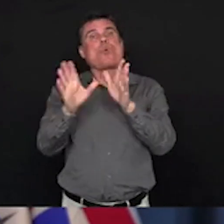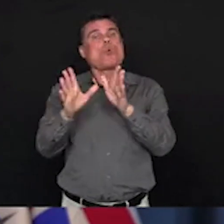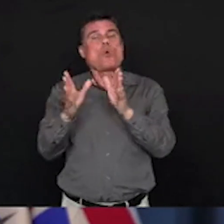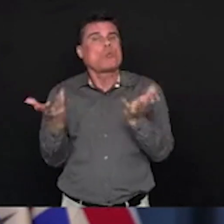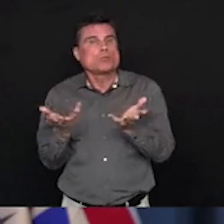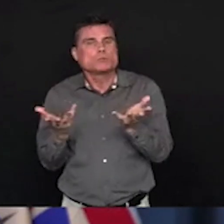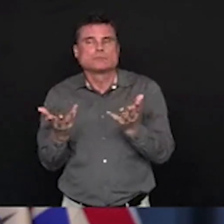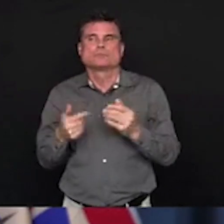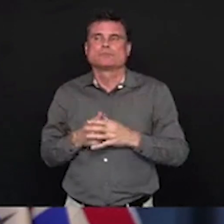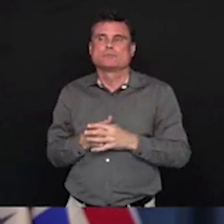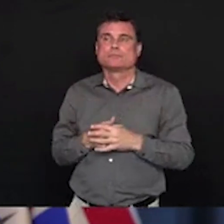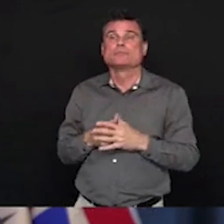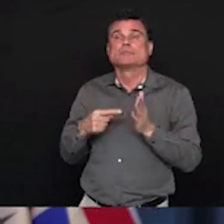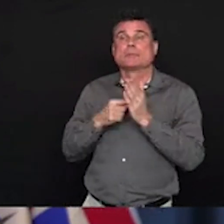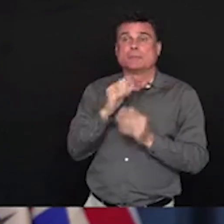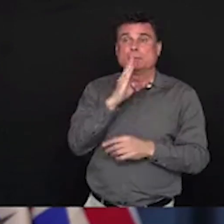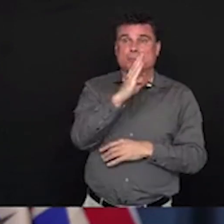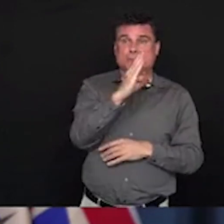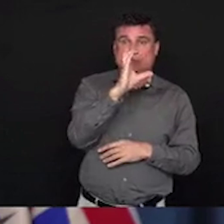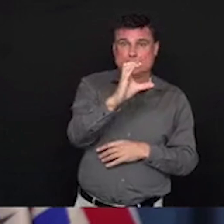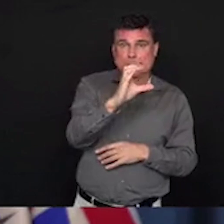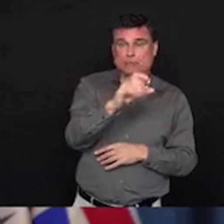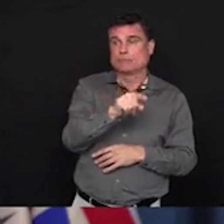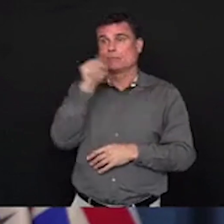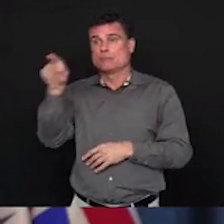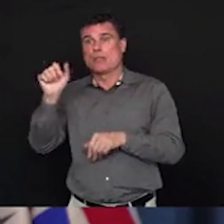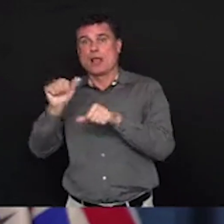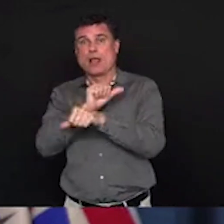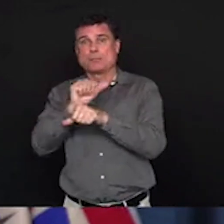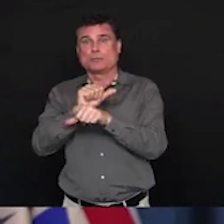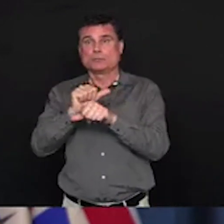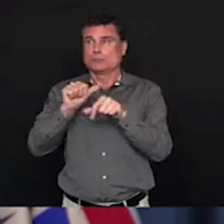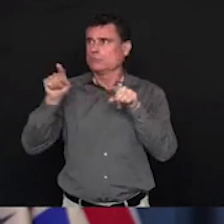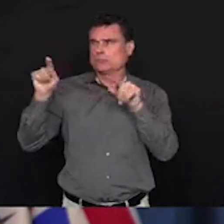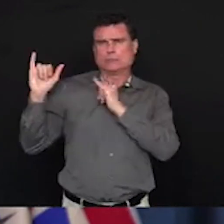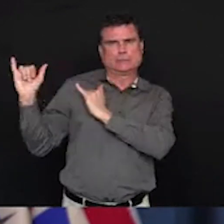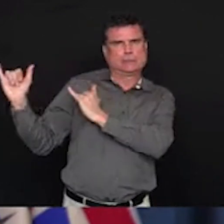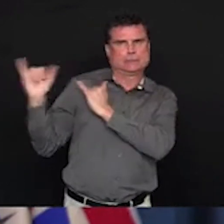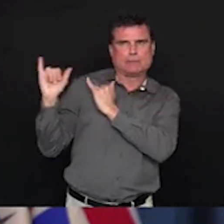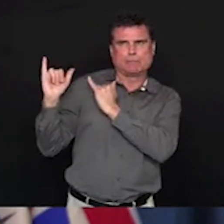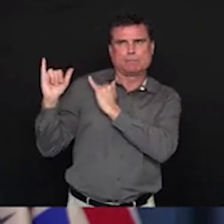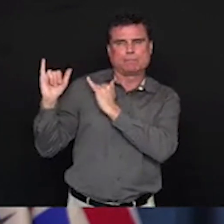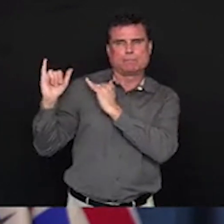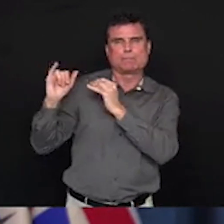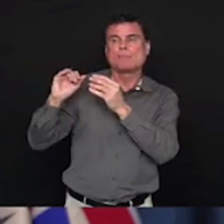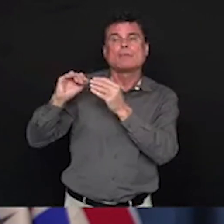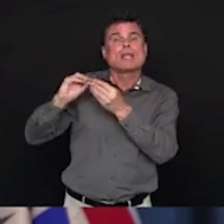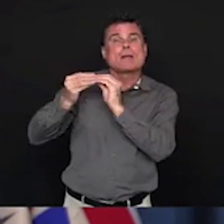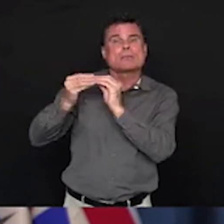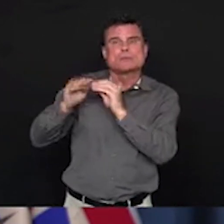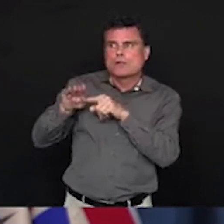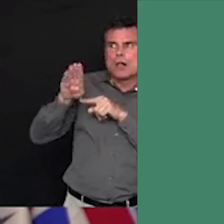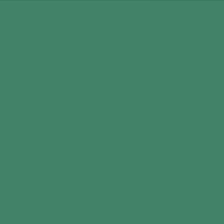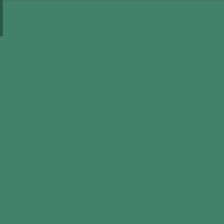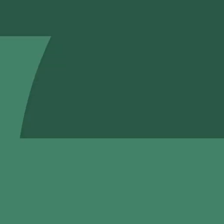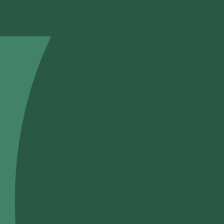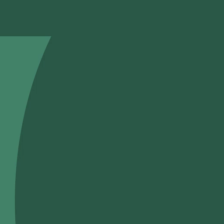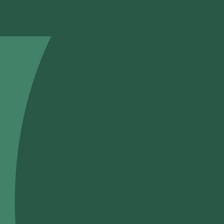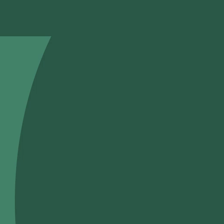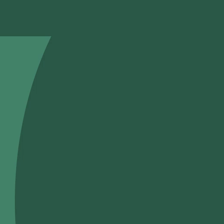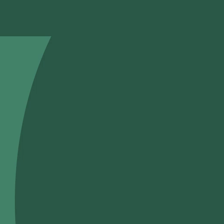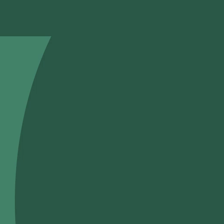in cities in the US. So it's all going to factor in to what's happening in the next 10 days.